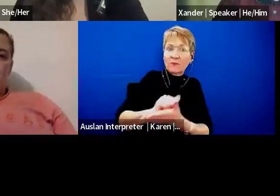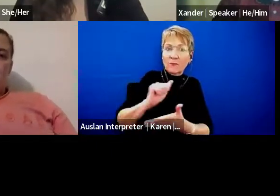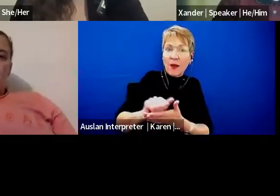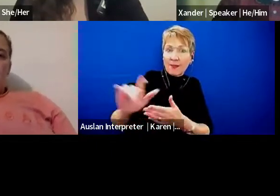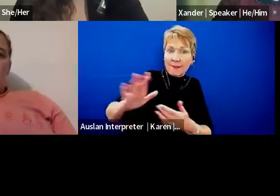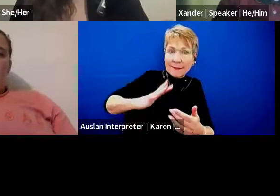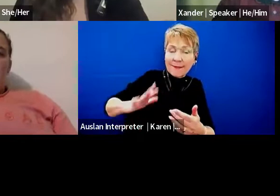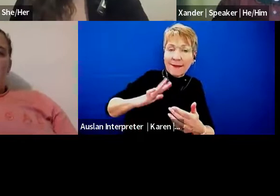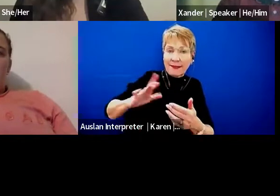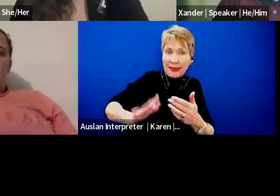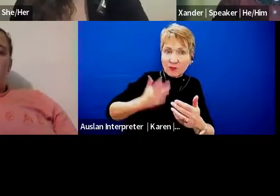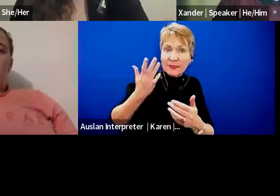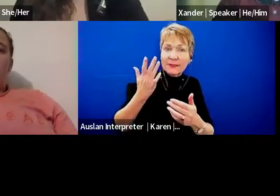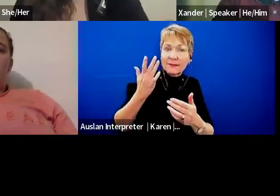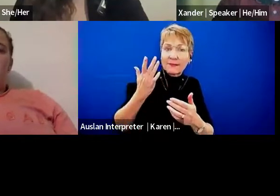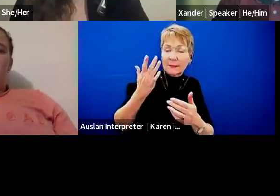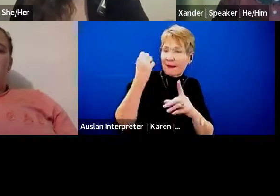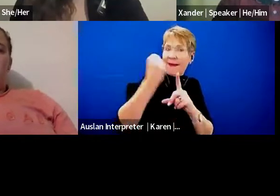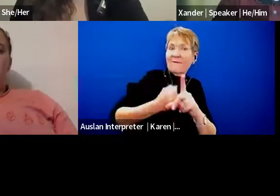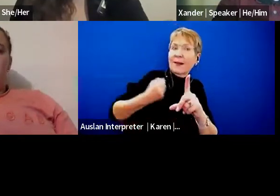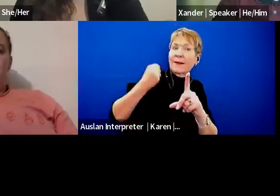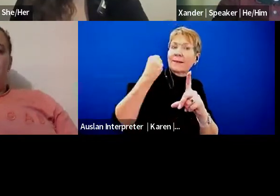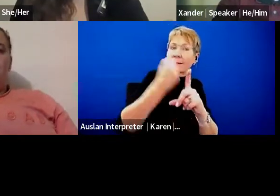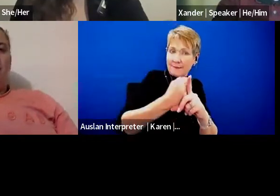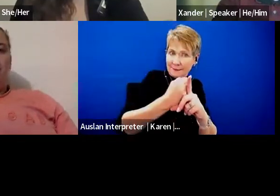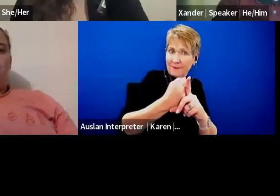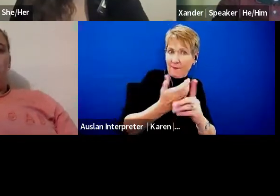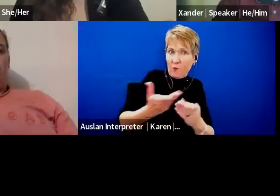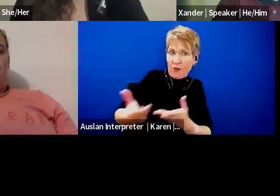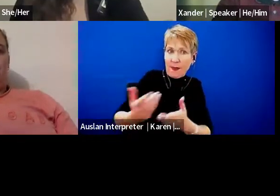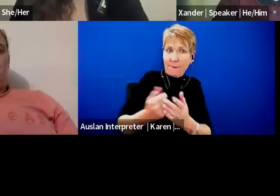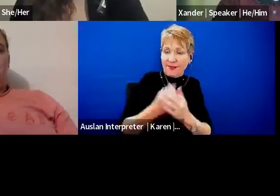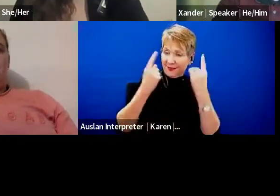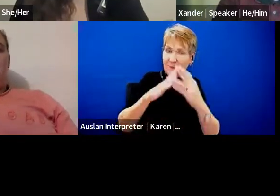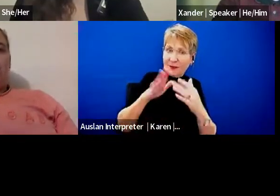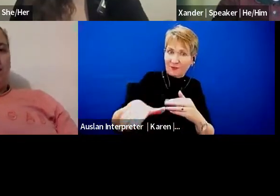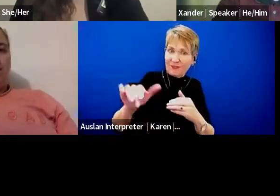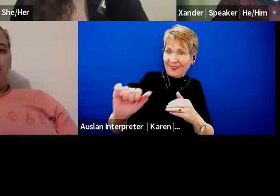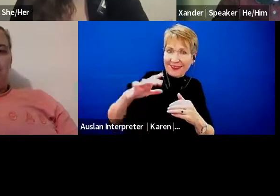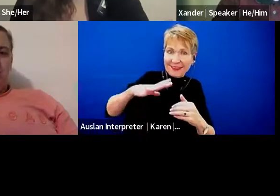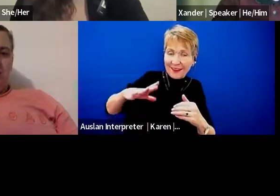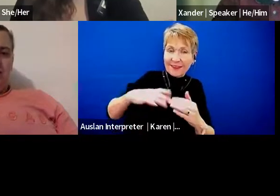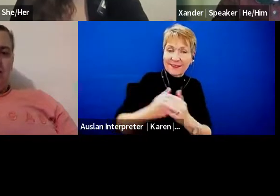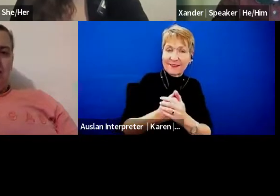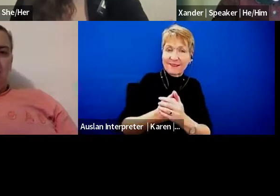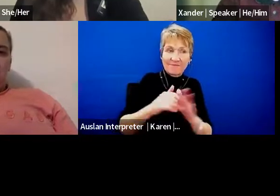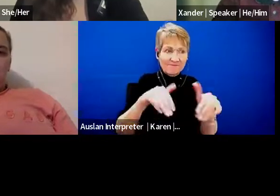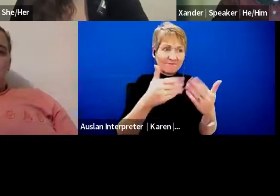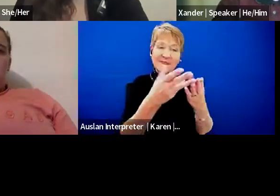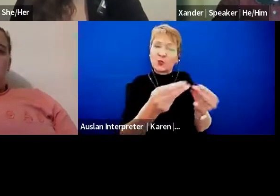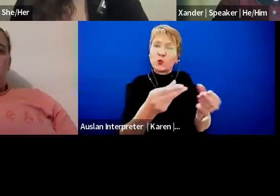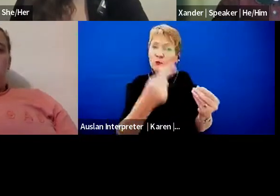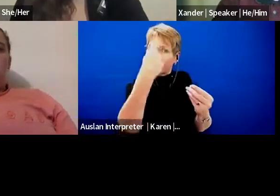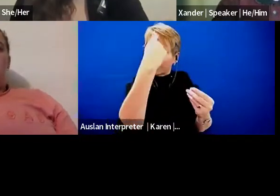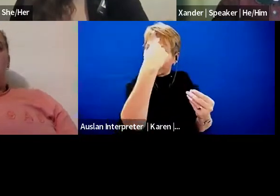interests. Being an advocate involves understanding the issue, thinking about children's needs, and presenting solutions. You